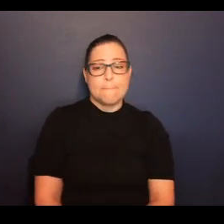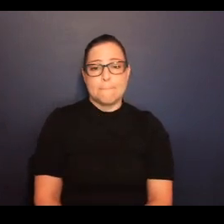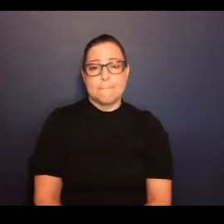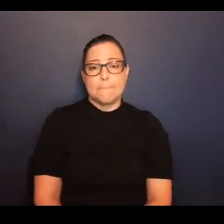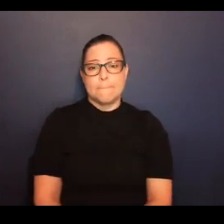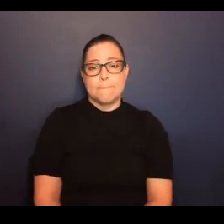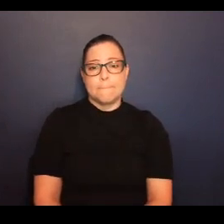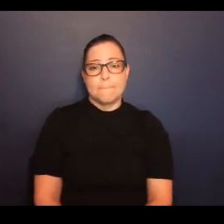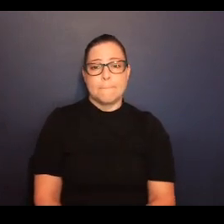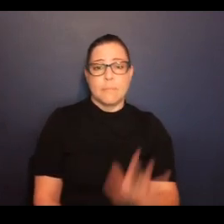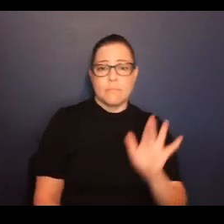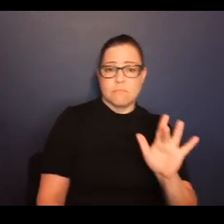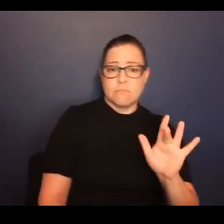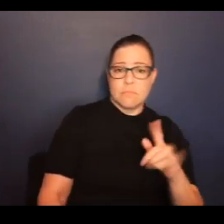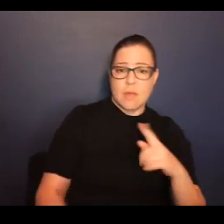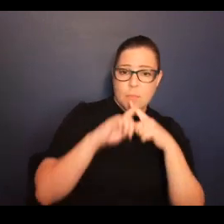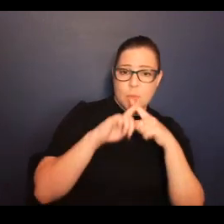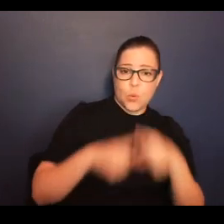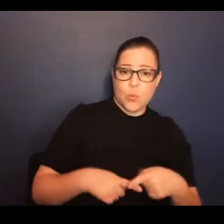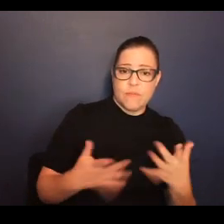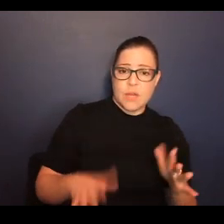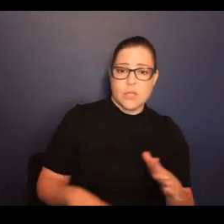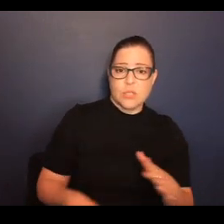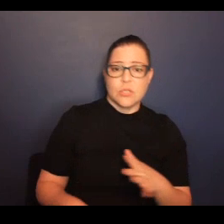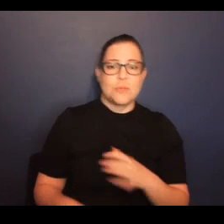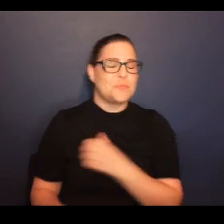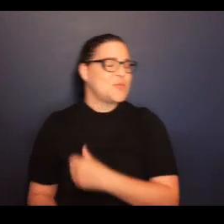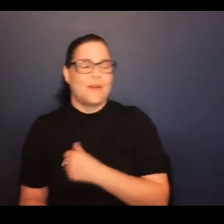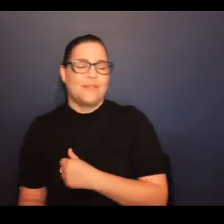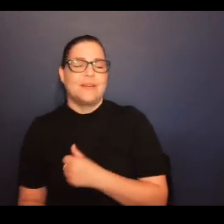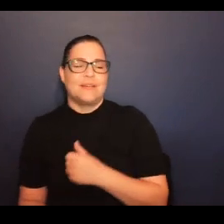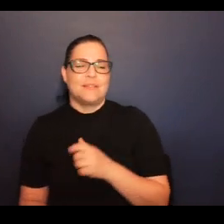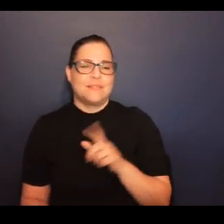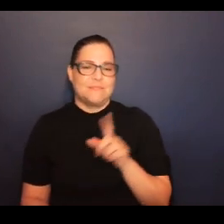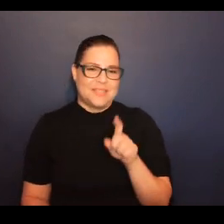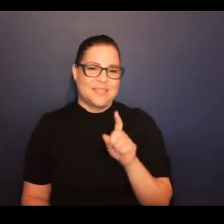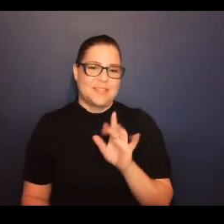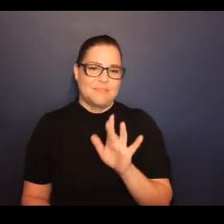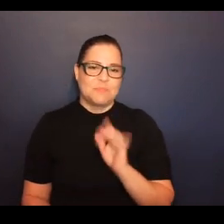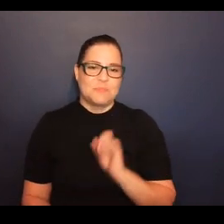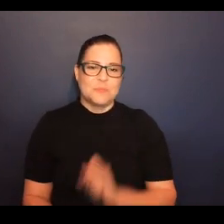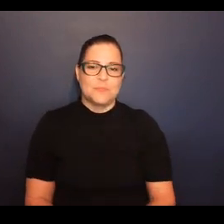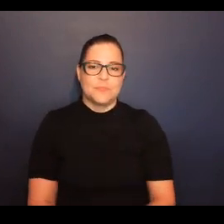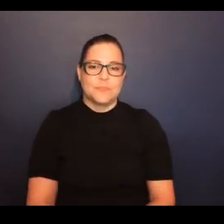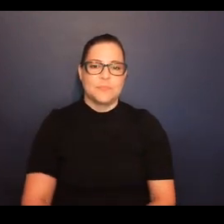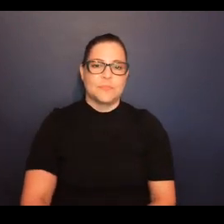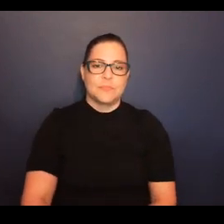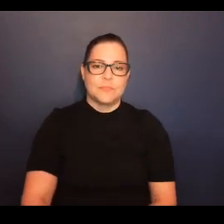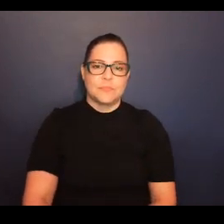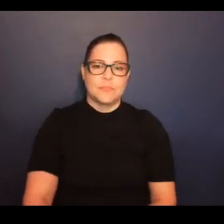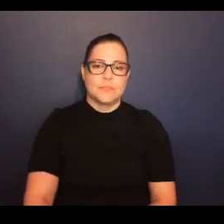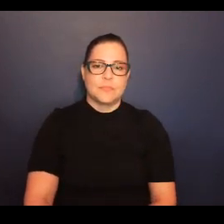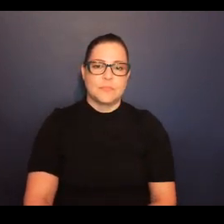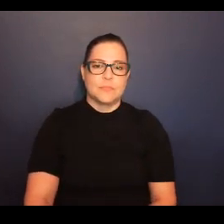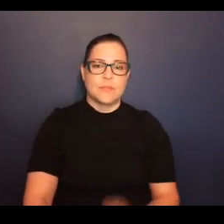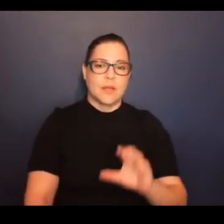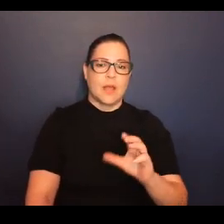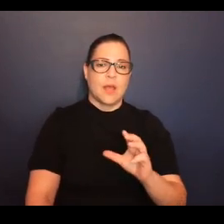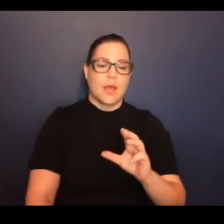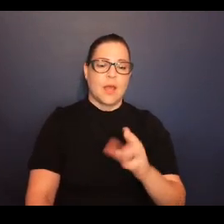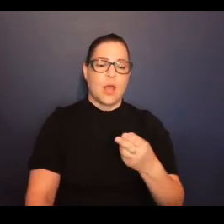Have we unmuted this person? Oh, sorry. That's one thing I could do. Actually, for the next. Okay, Christopher, you are